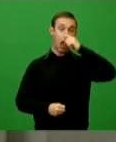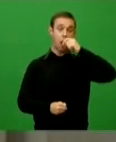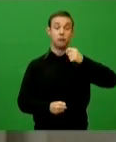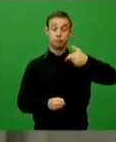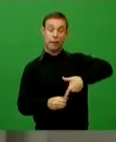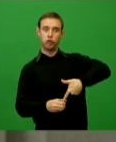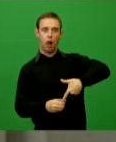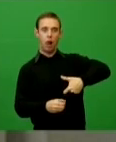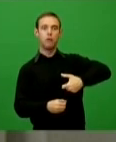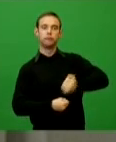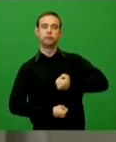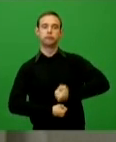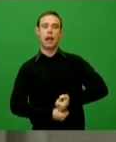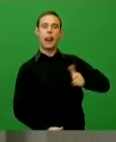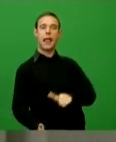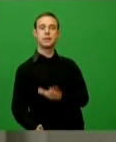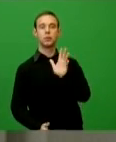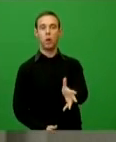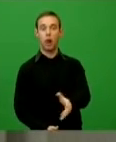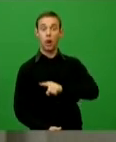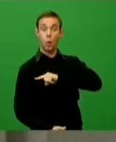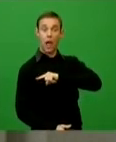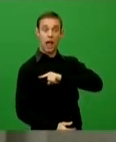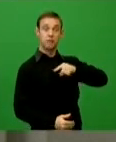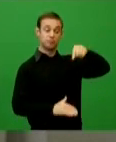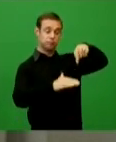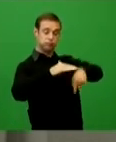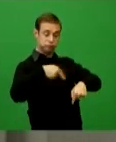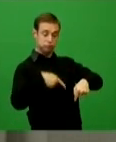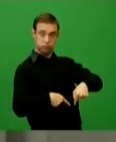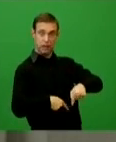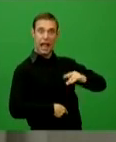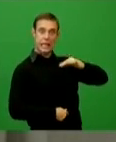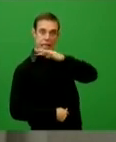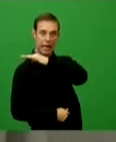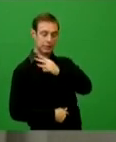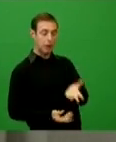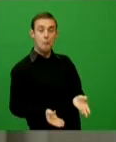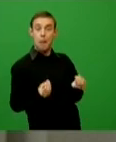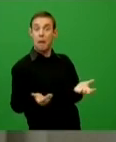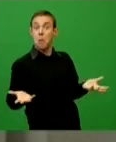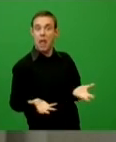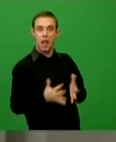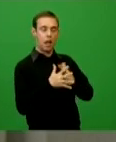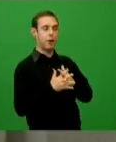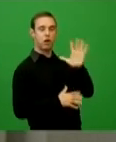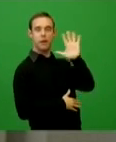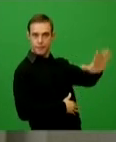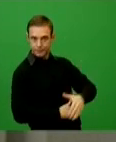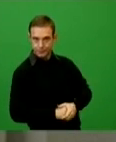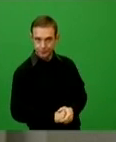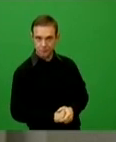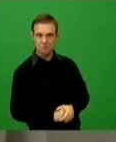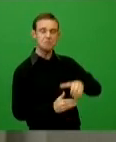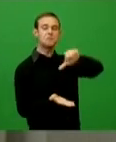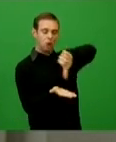in shale gas production in the US. Although Brent crude oil prices increased by